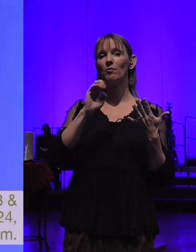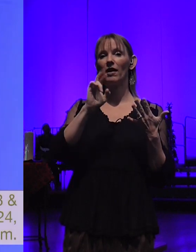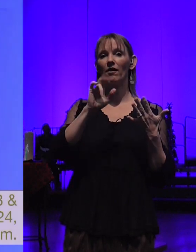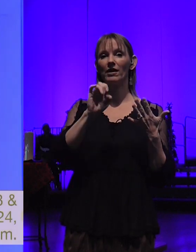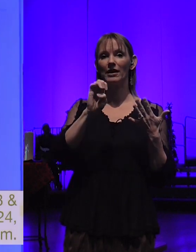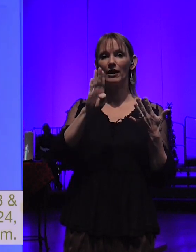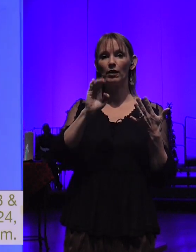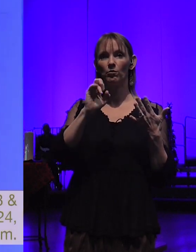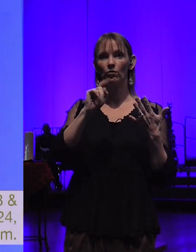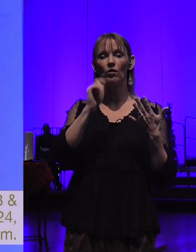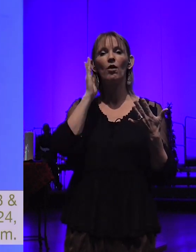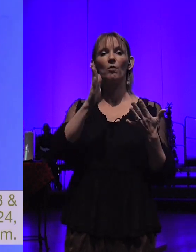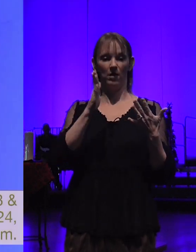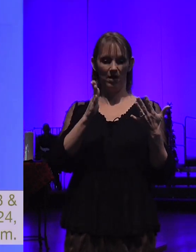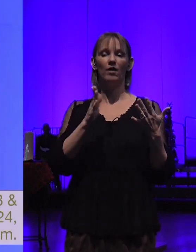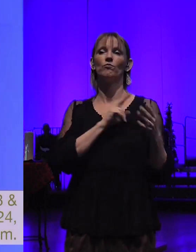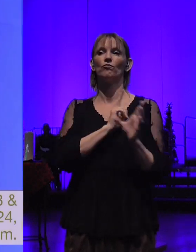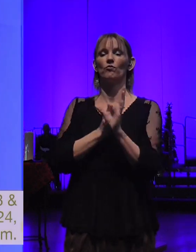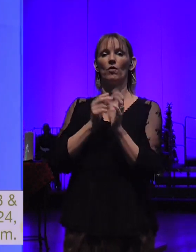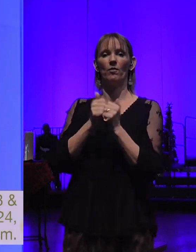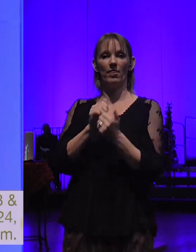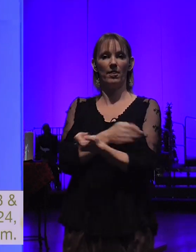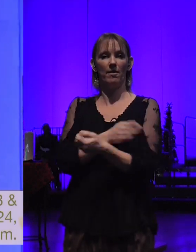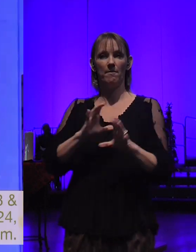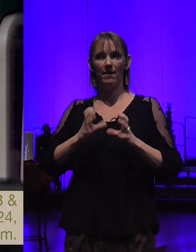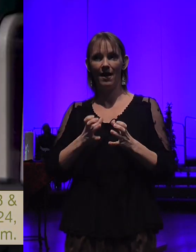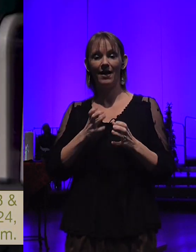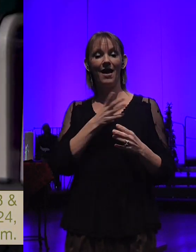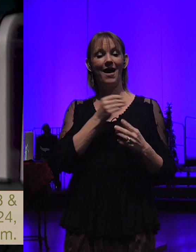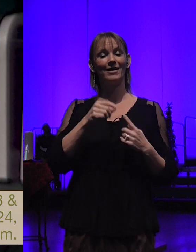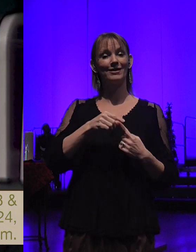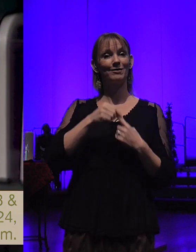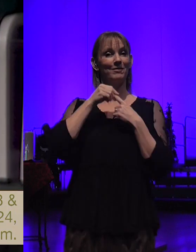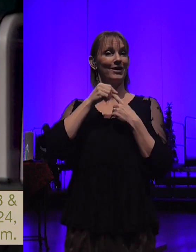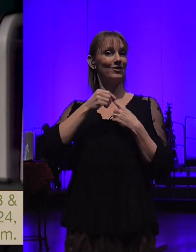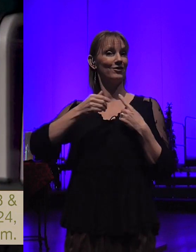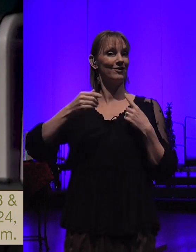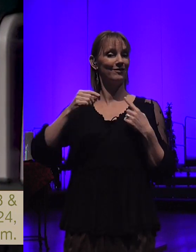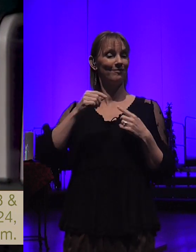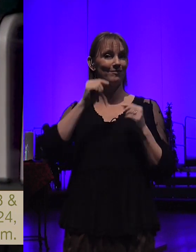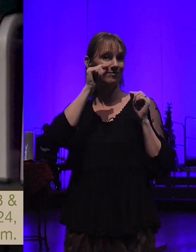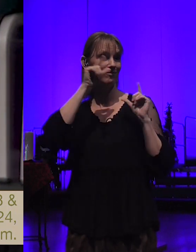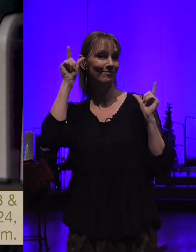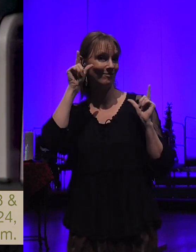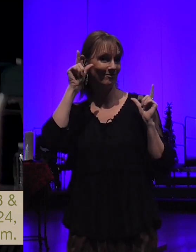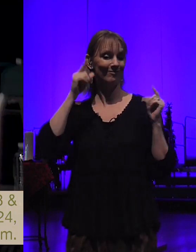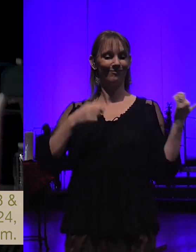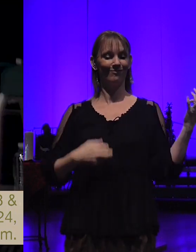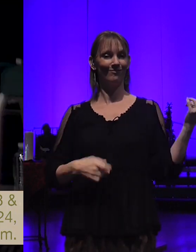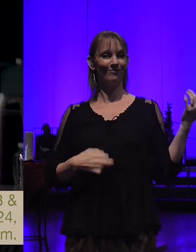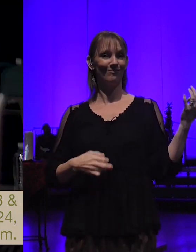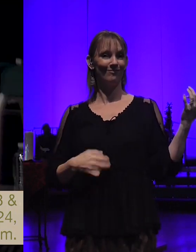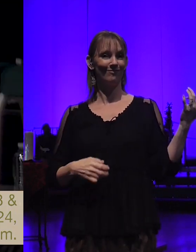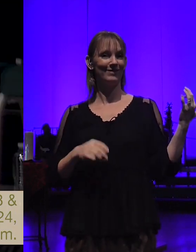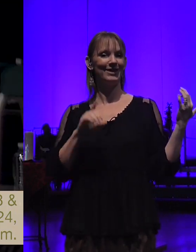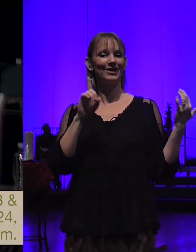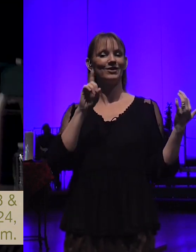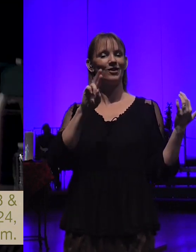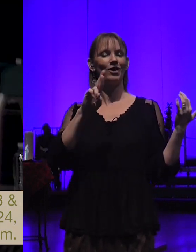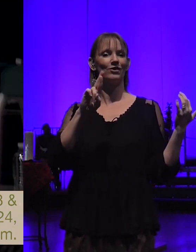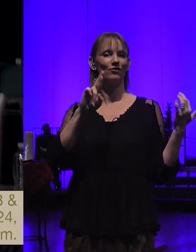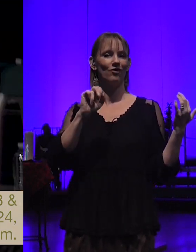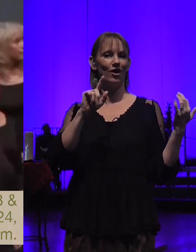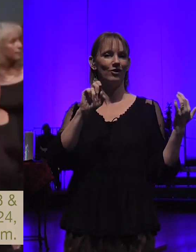be playing with the Mile High Band, and a special guest instrumentalist, that's Dr.